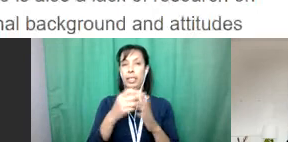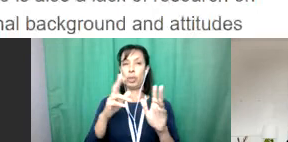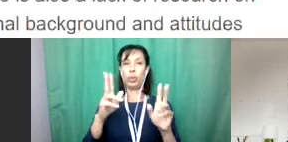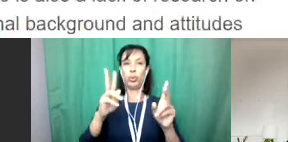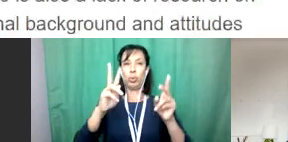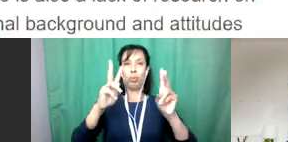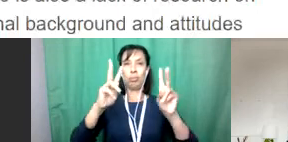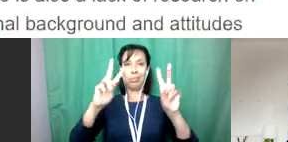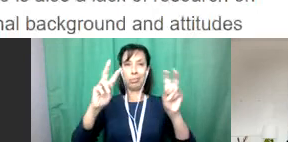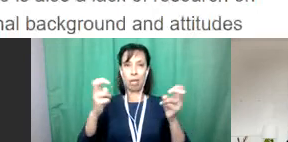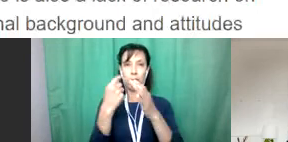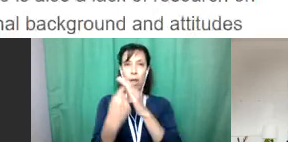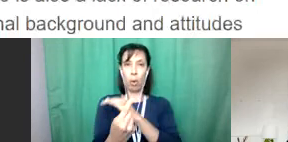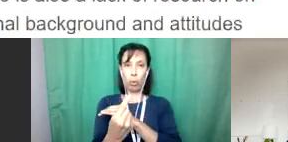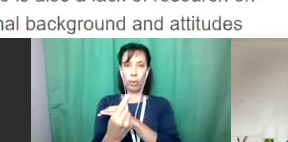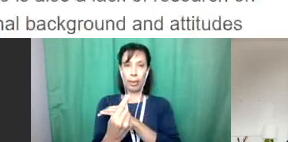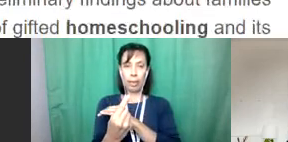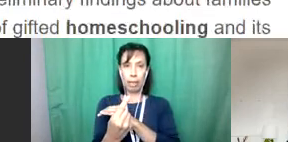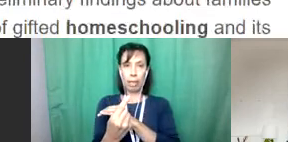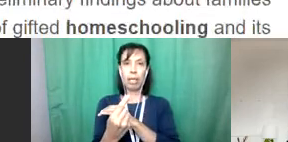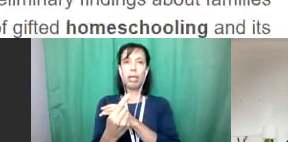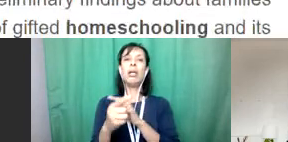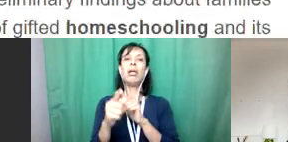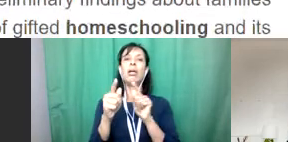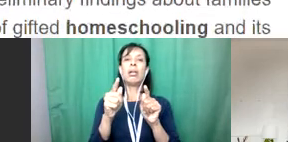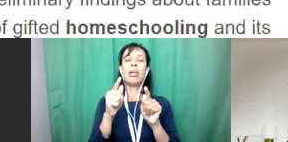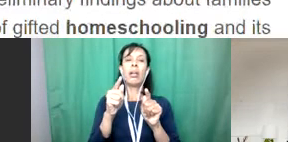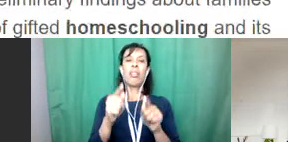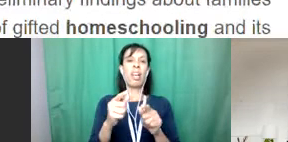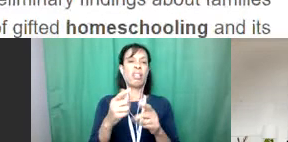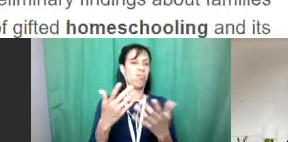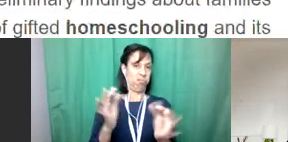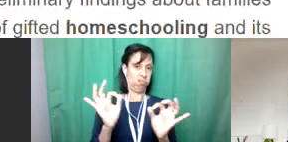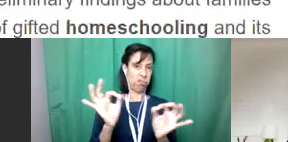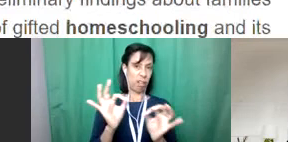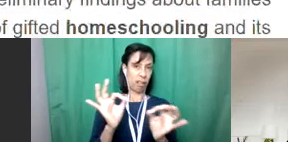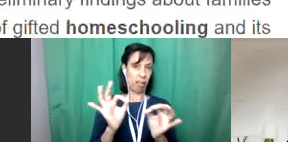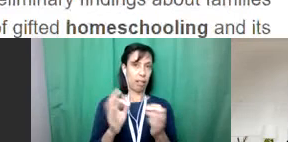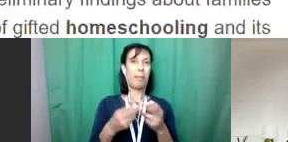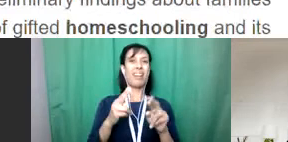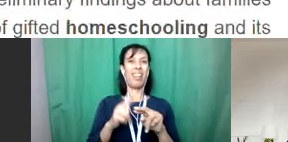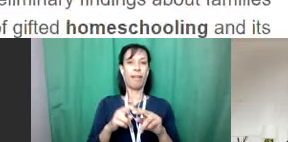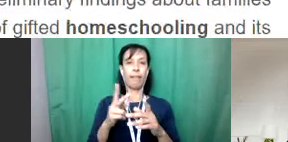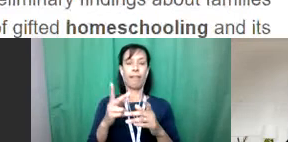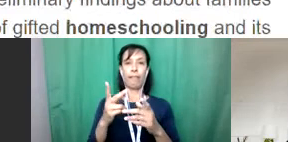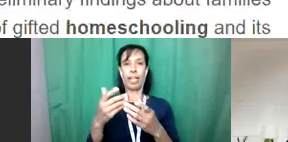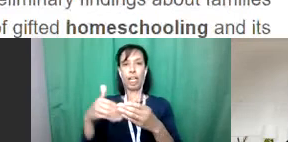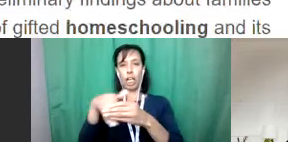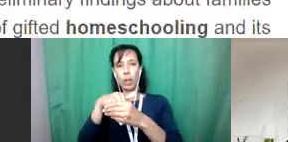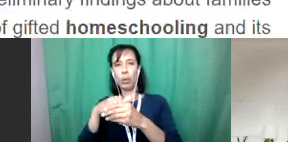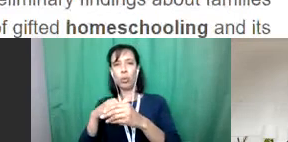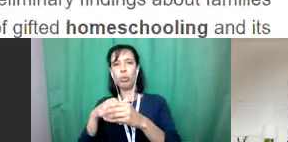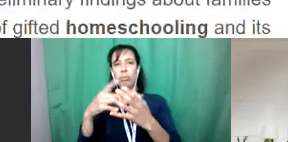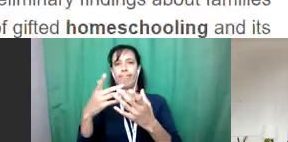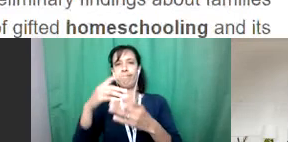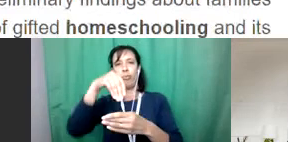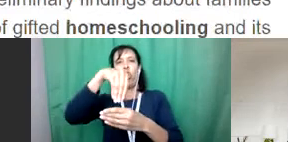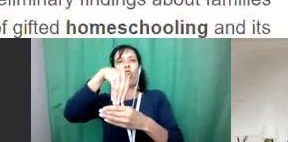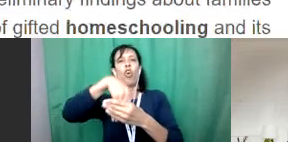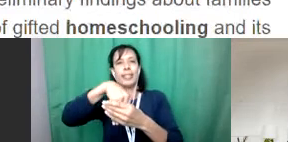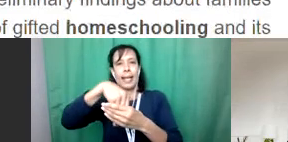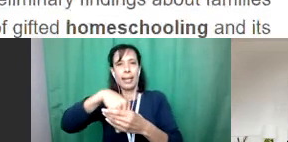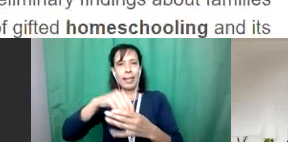covered by these particular journal articles, there's quite a lot of, I mean, there's loads of stuff there, isn't there? In that one particularly, it actually that does